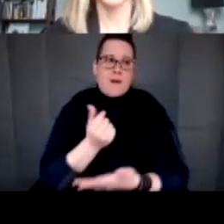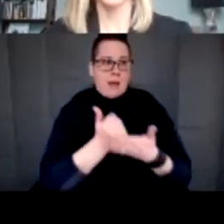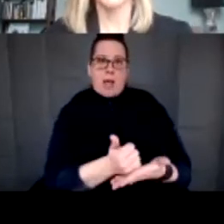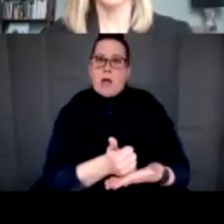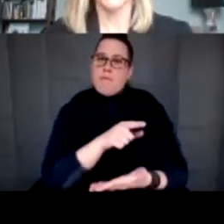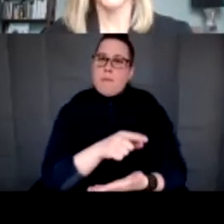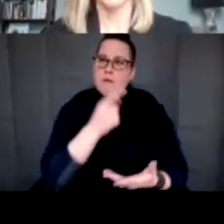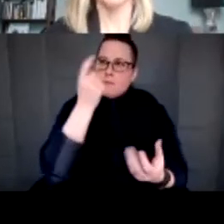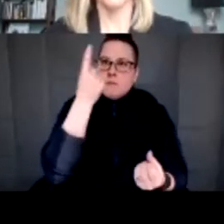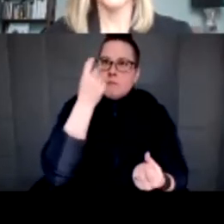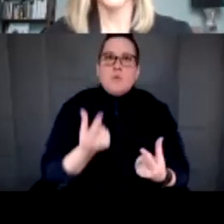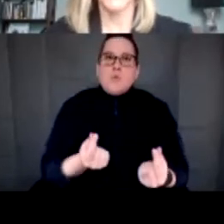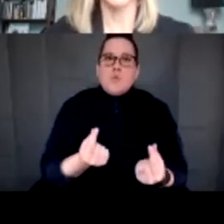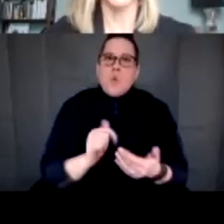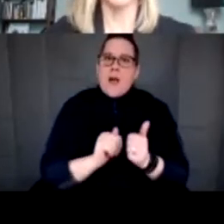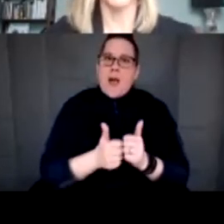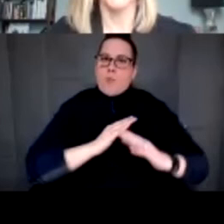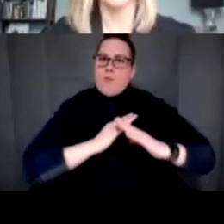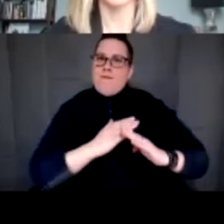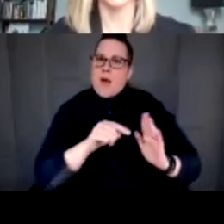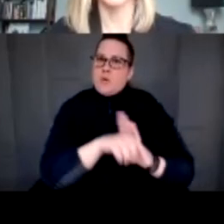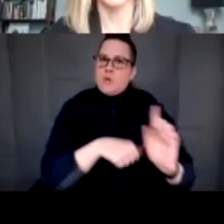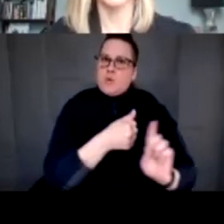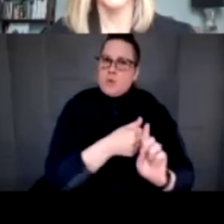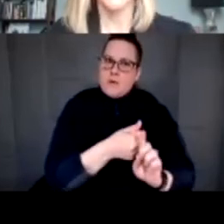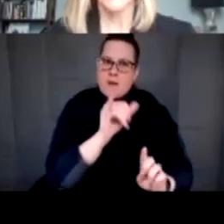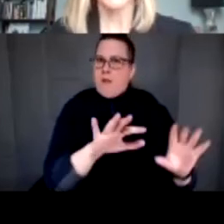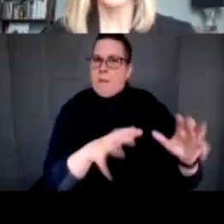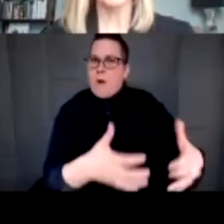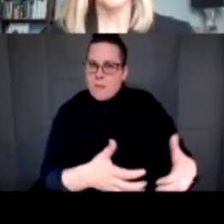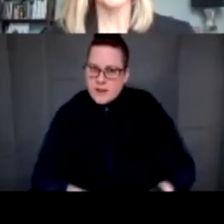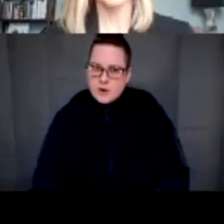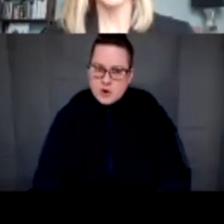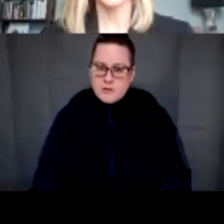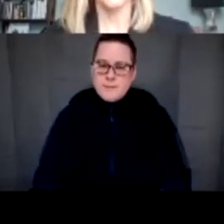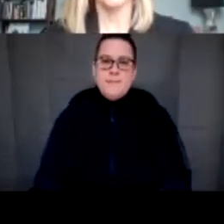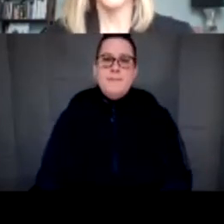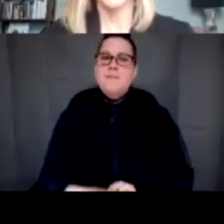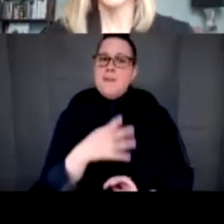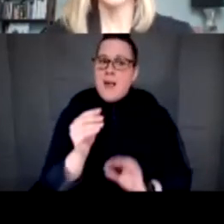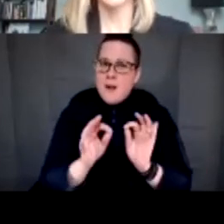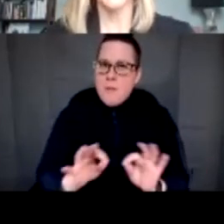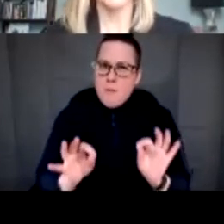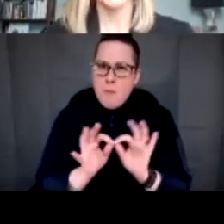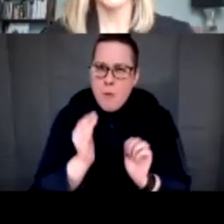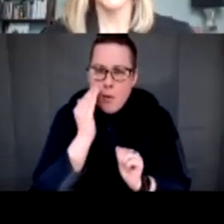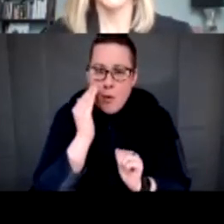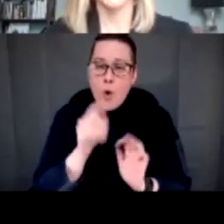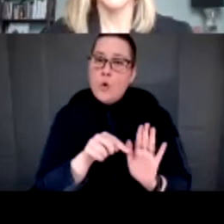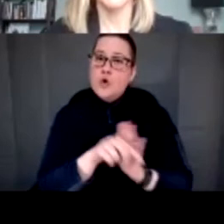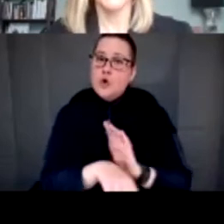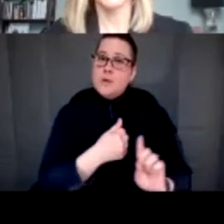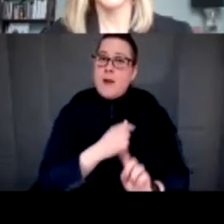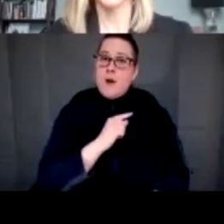for suicide prevention for this rapidly growing population. And importantly to note, suicide risk